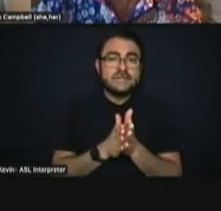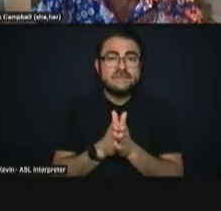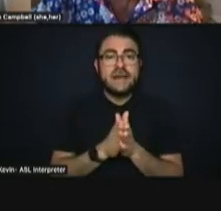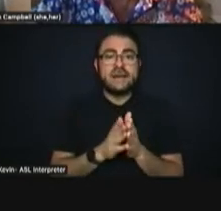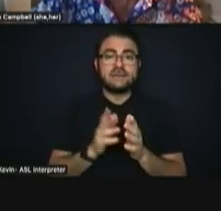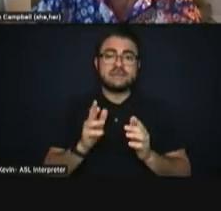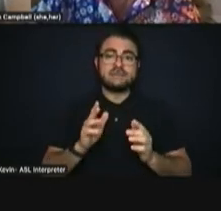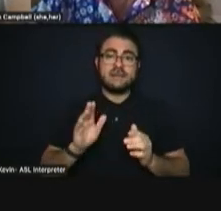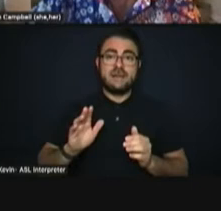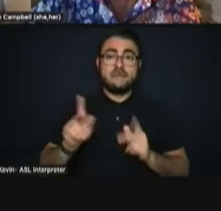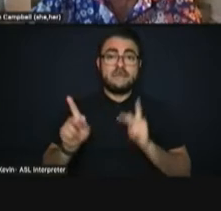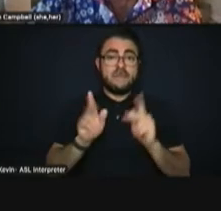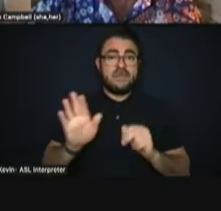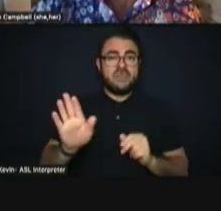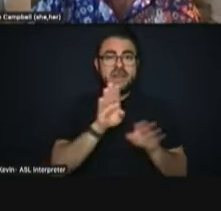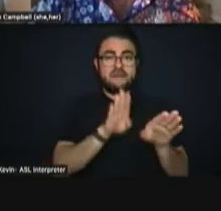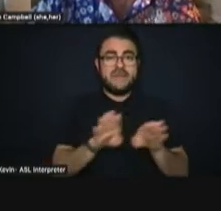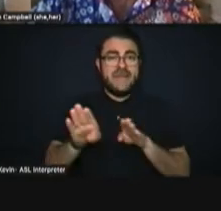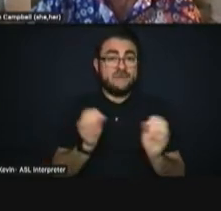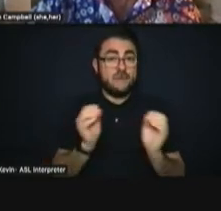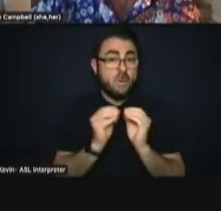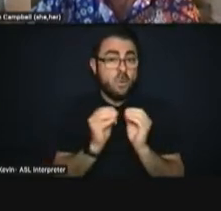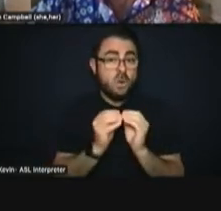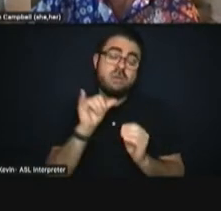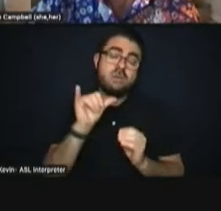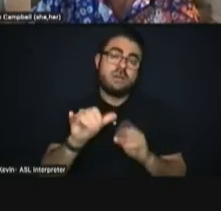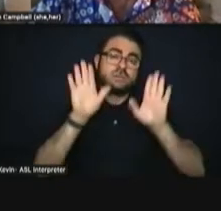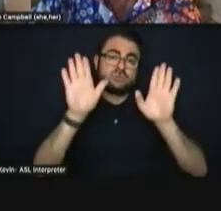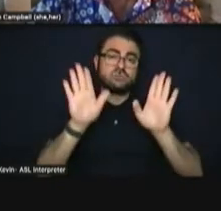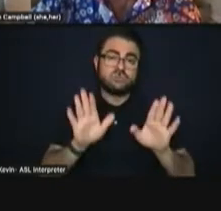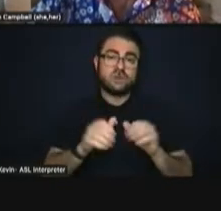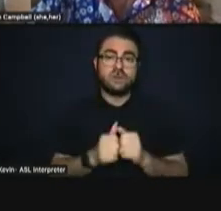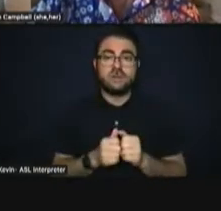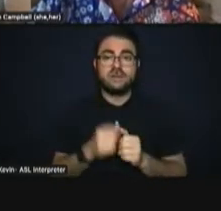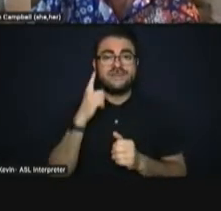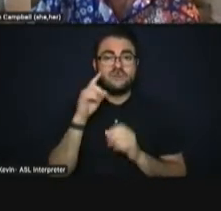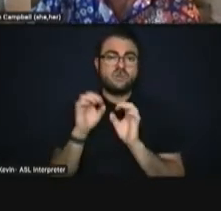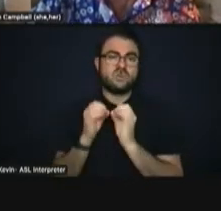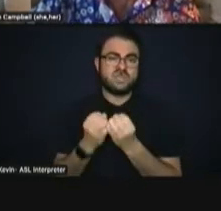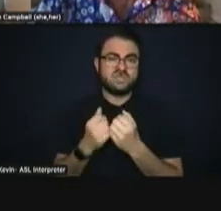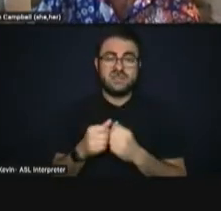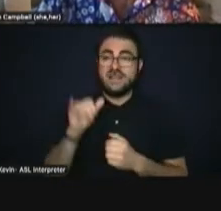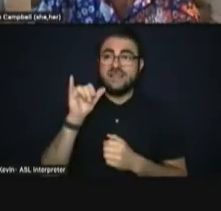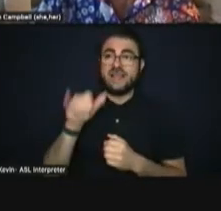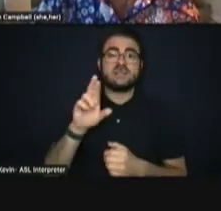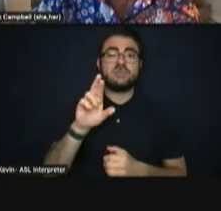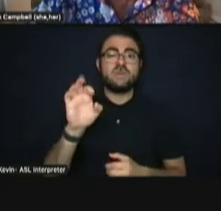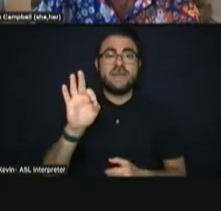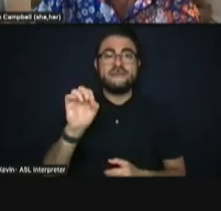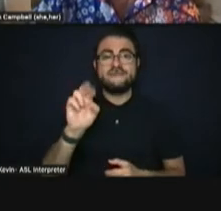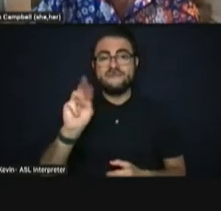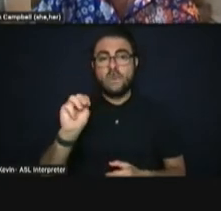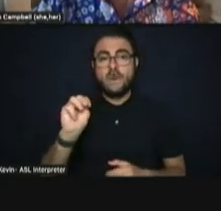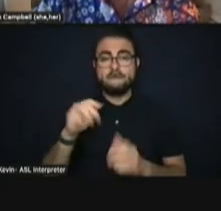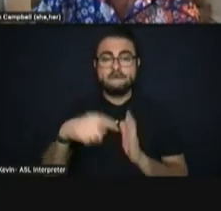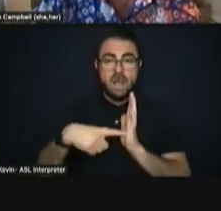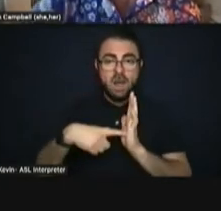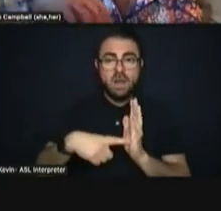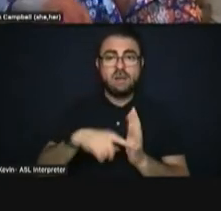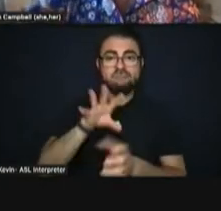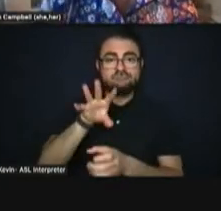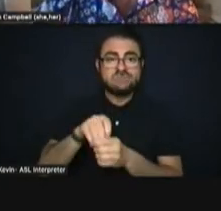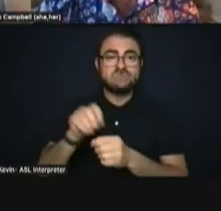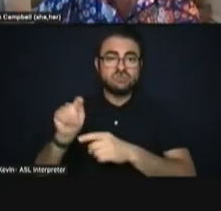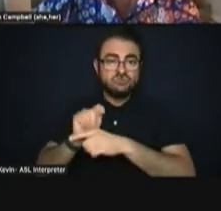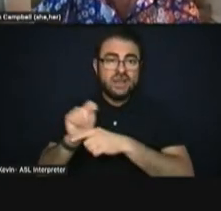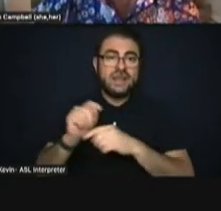behaviors more, that would be great, you know, in an organization. That's a reform model, and build that into training and coaching and everything